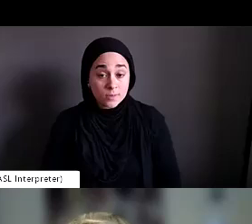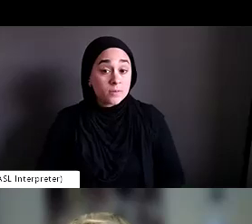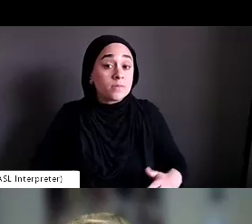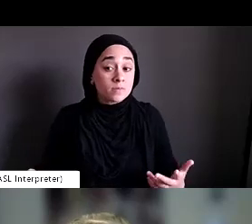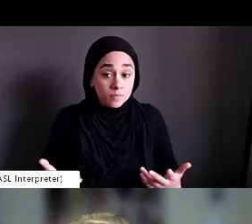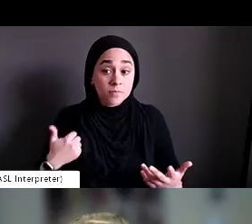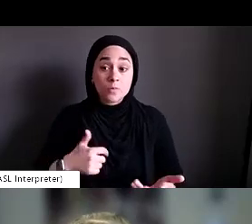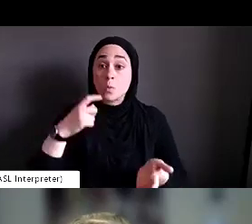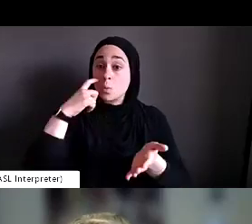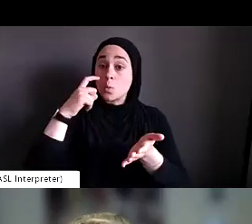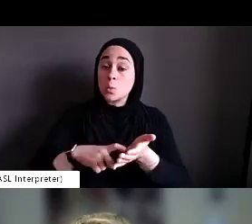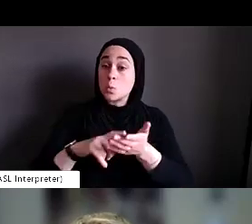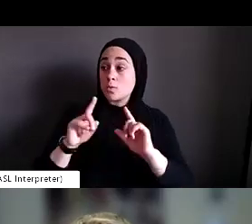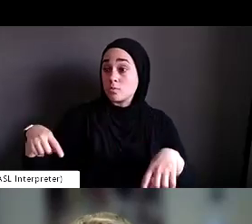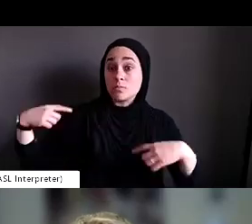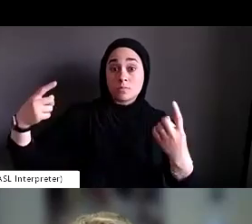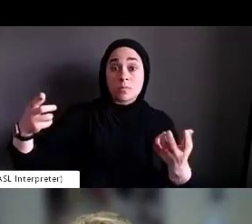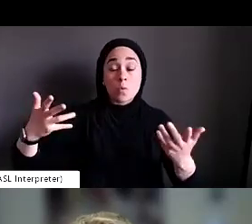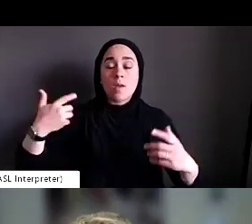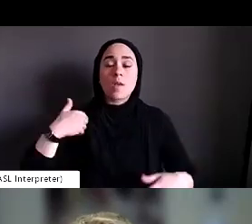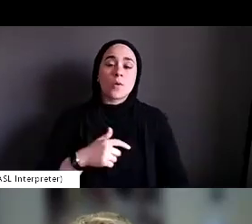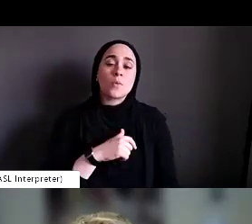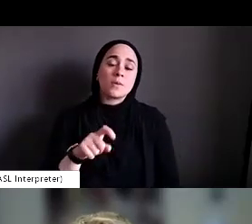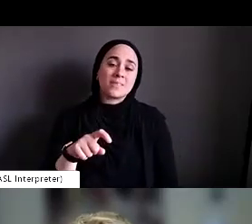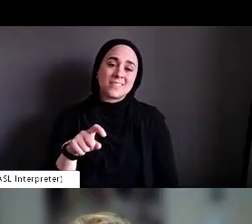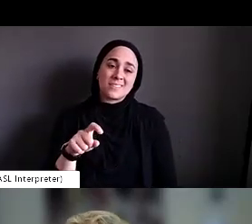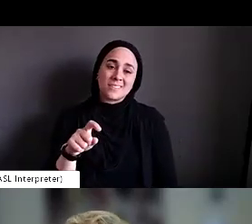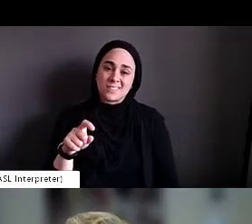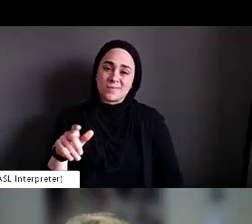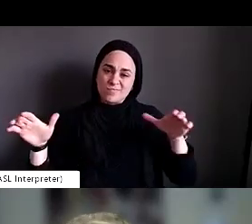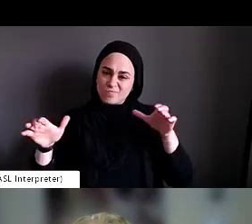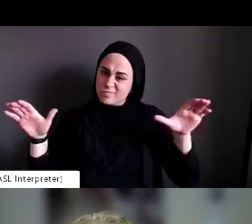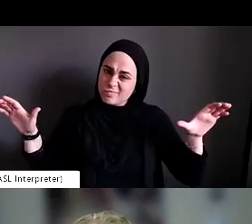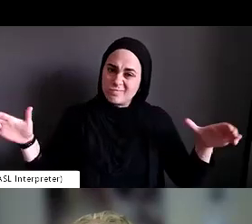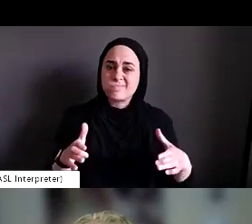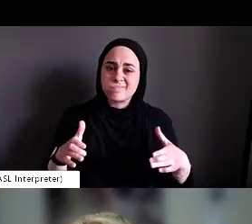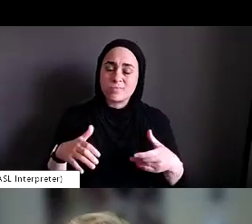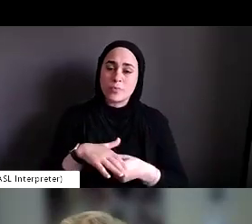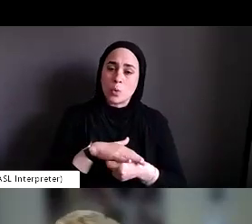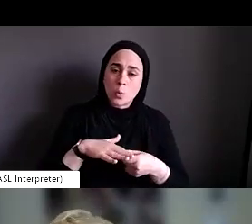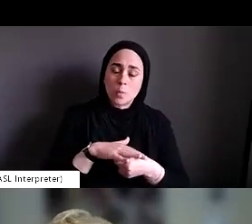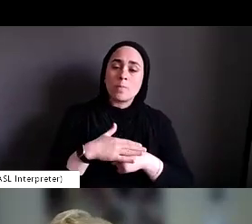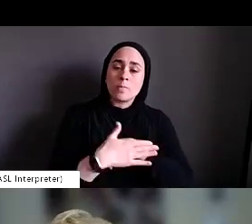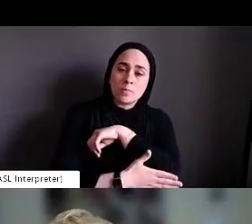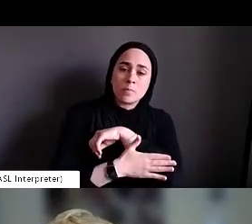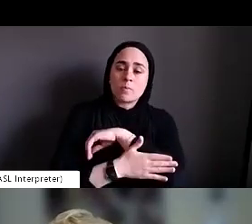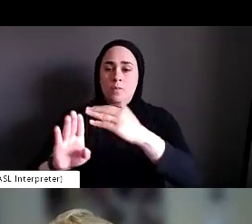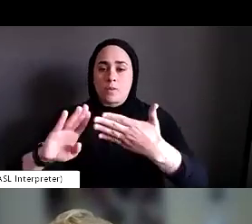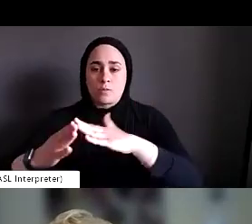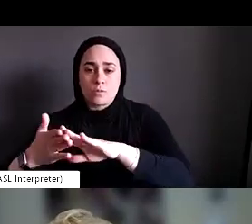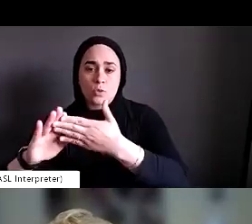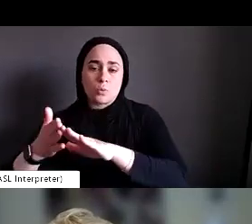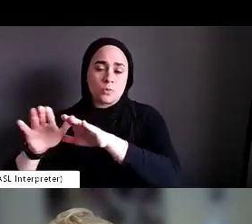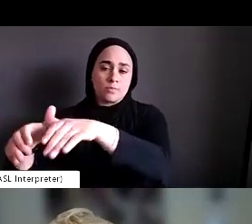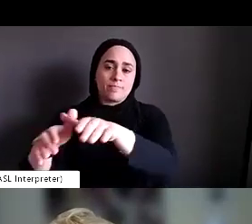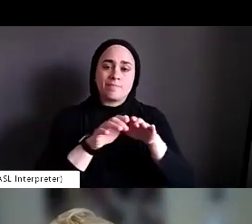we've noticed over time is that we need the ability to mobilize both urban and rural communities to do this. There's